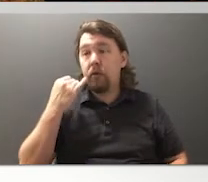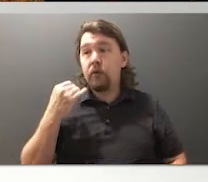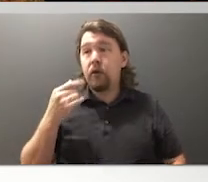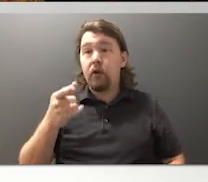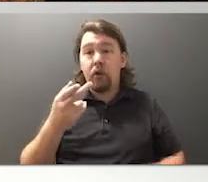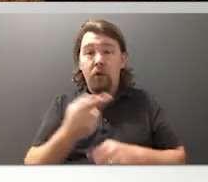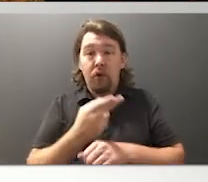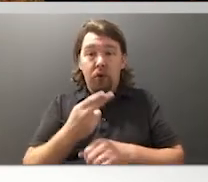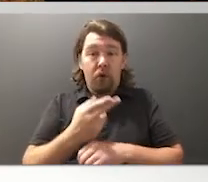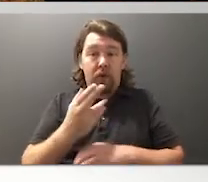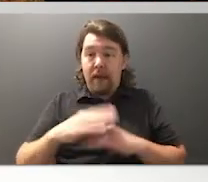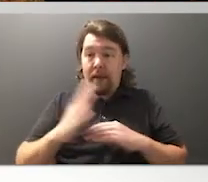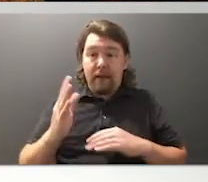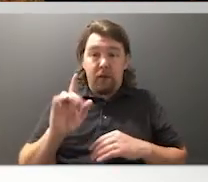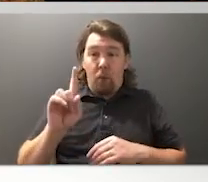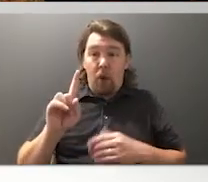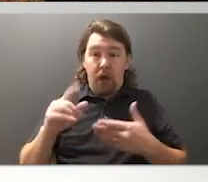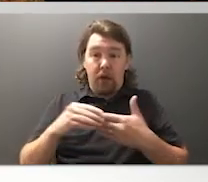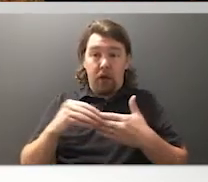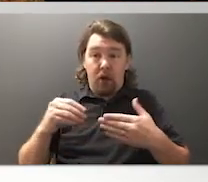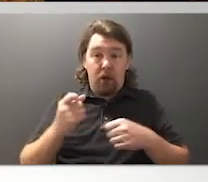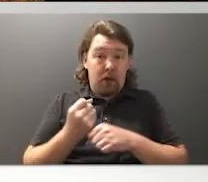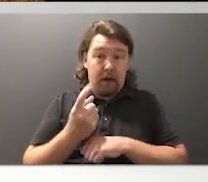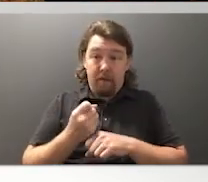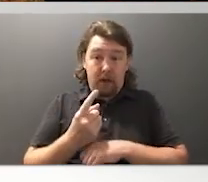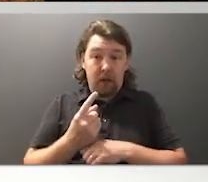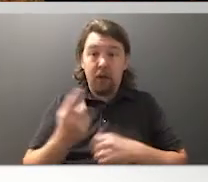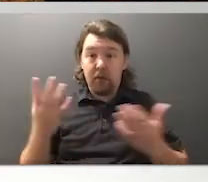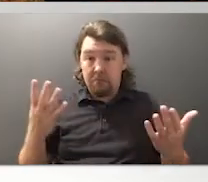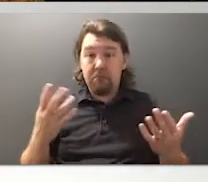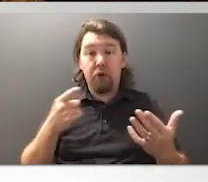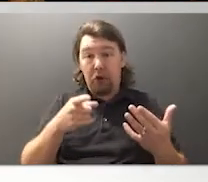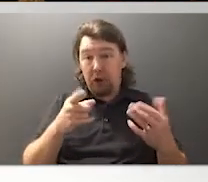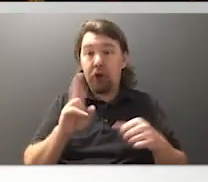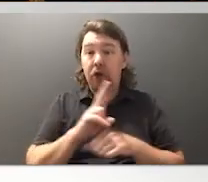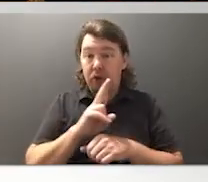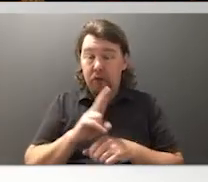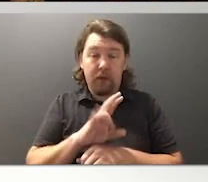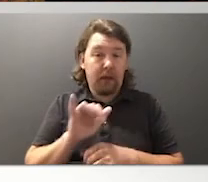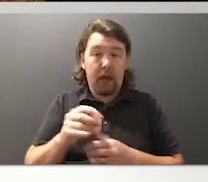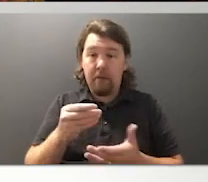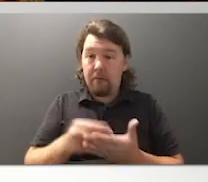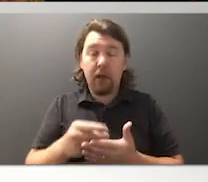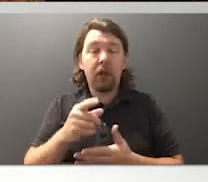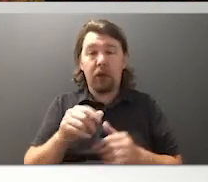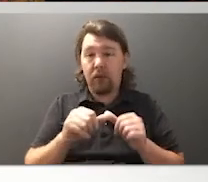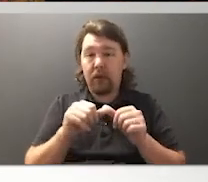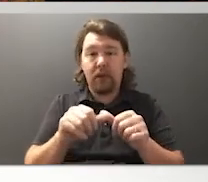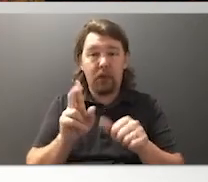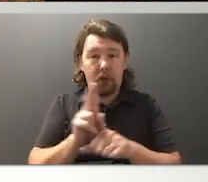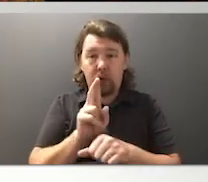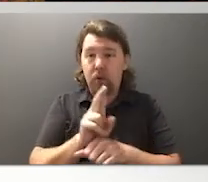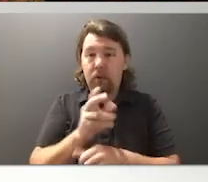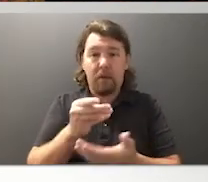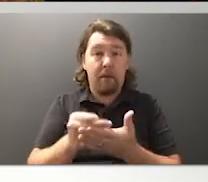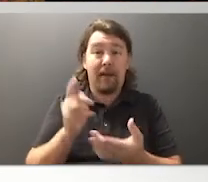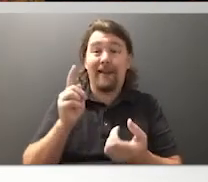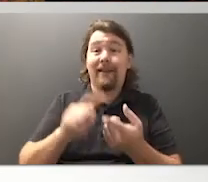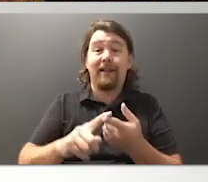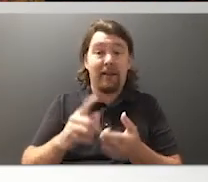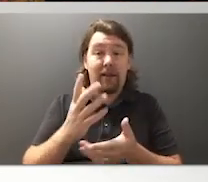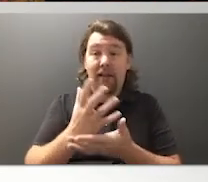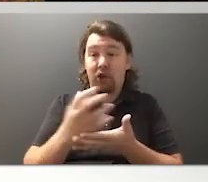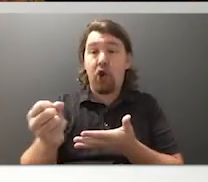at least, $1 a year or whatever, like you're still utilizing the funds, you continue to use those funds until they're depleted,